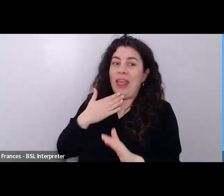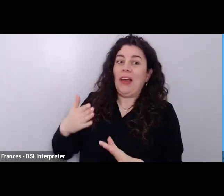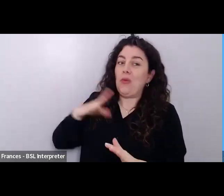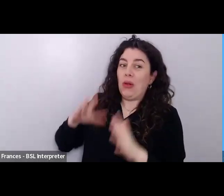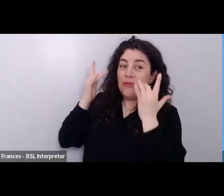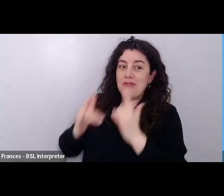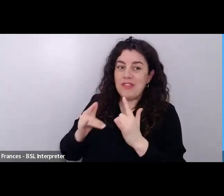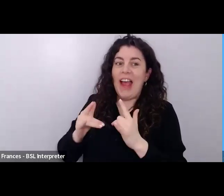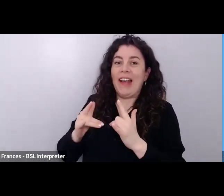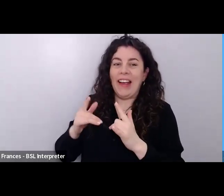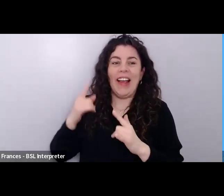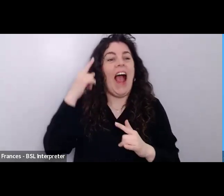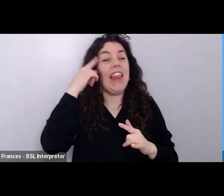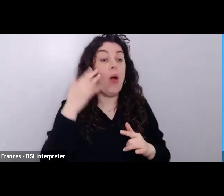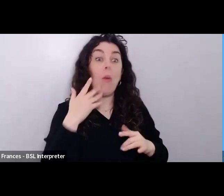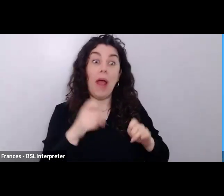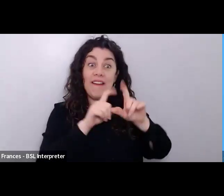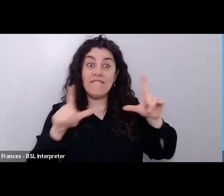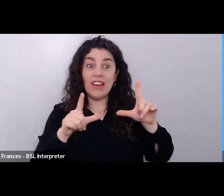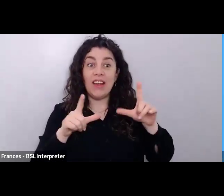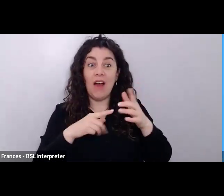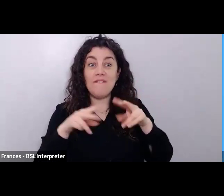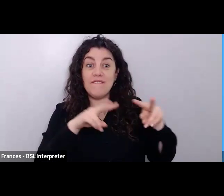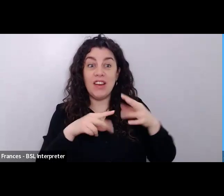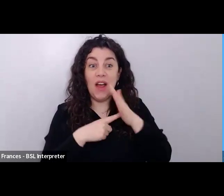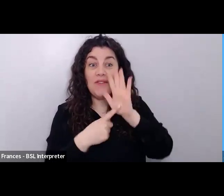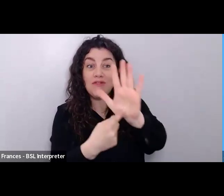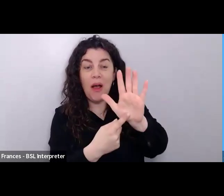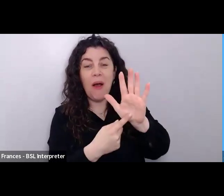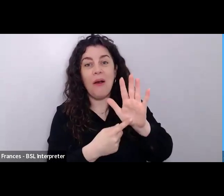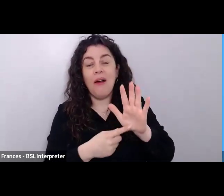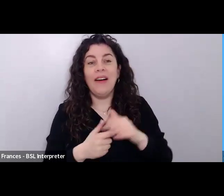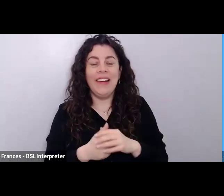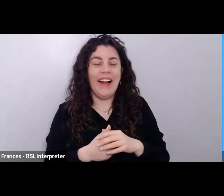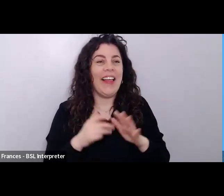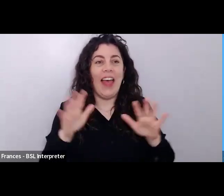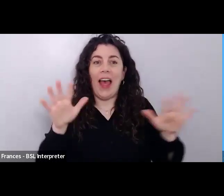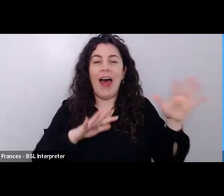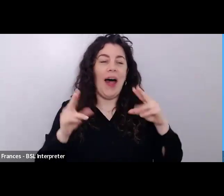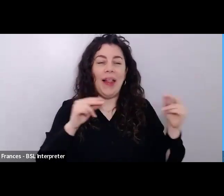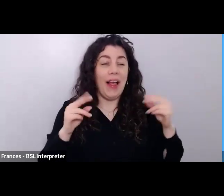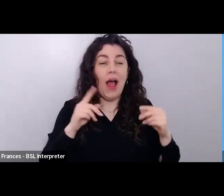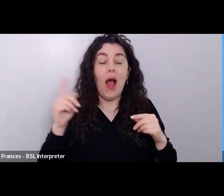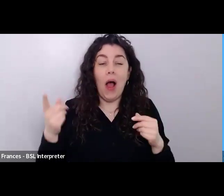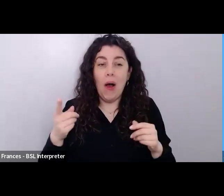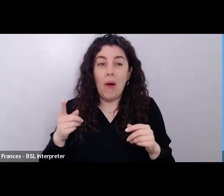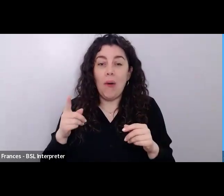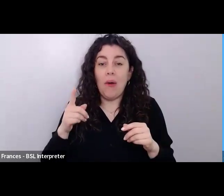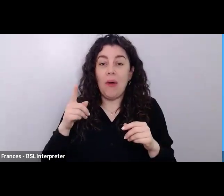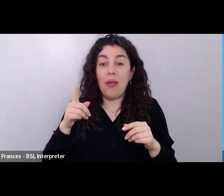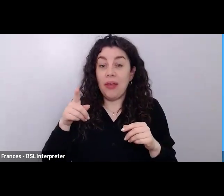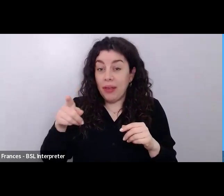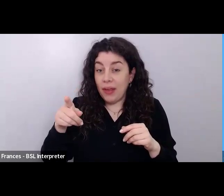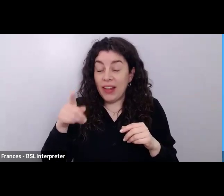Okay, when he shares the video, hopefully you will be able to see it. Great. Sorry for all the tech, everyone. Right, it is embedded in the slides if that's